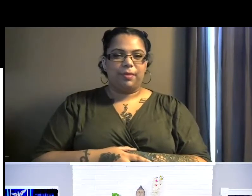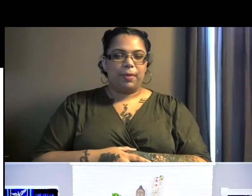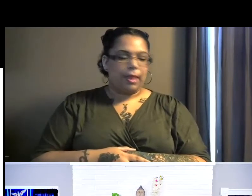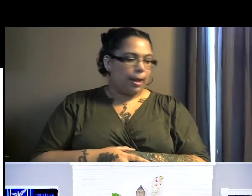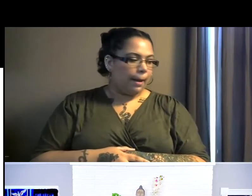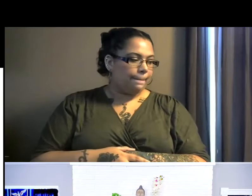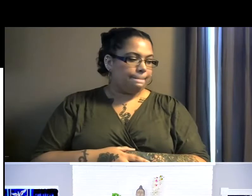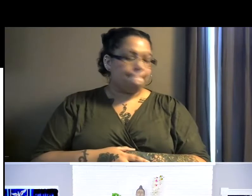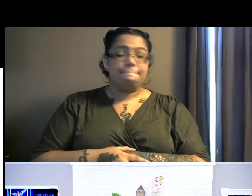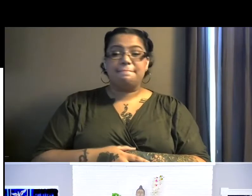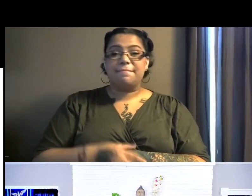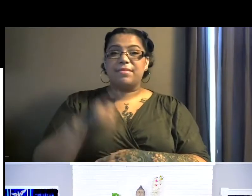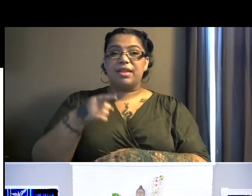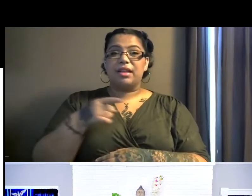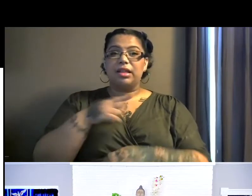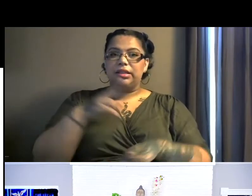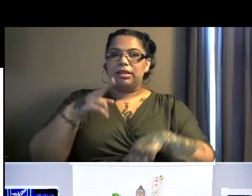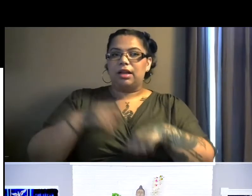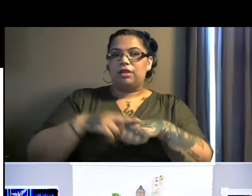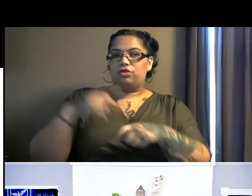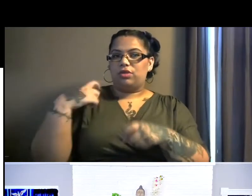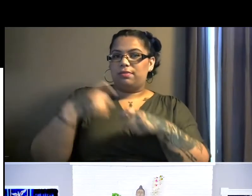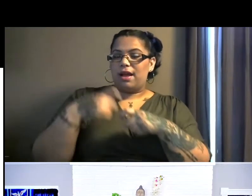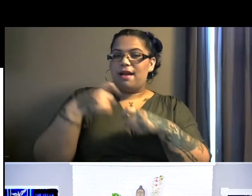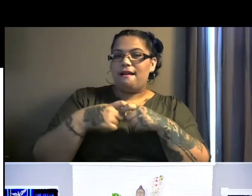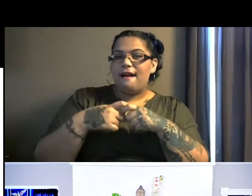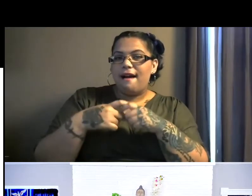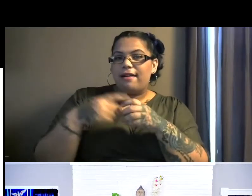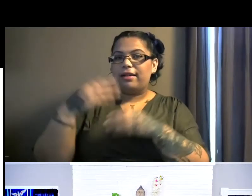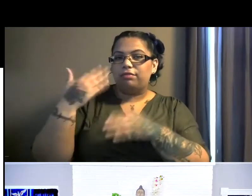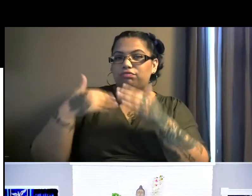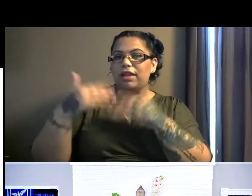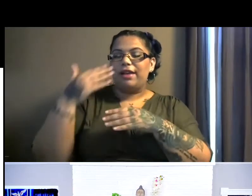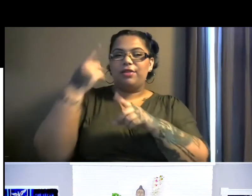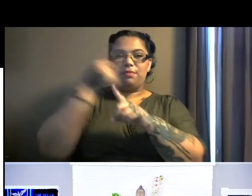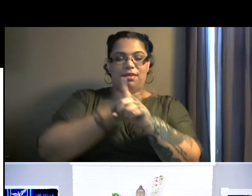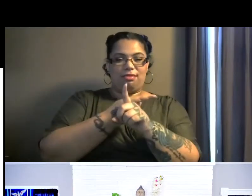This is National Hispanic Heritage Month.